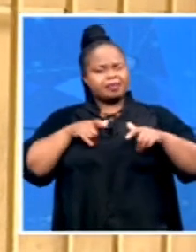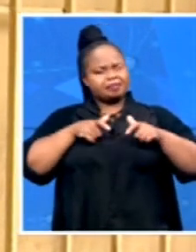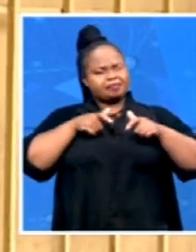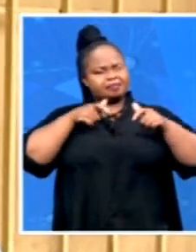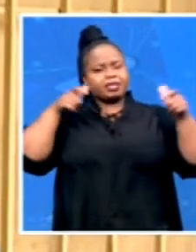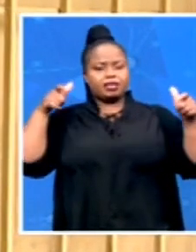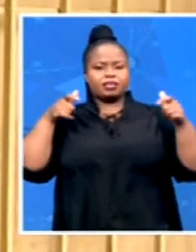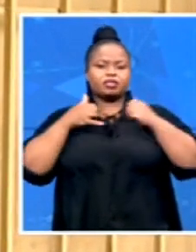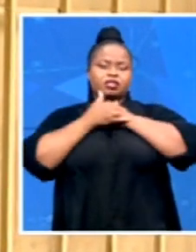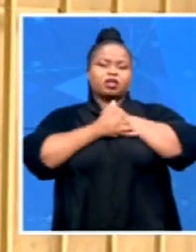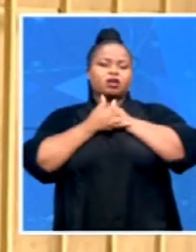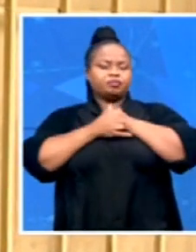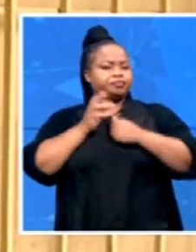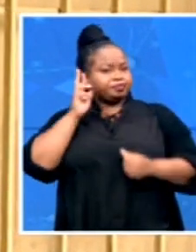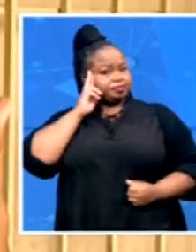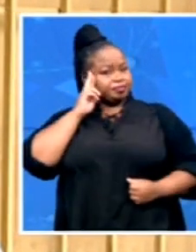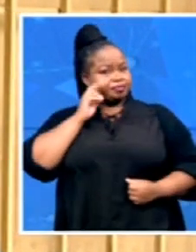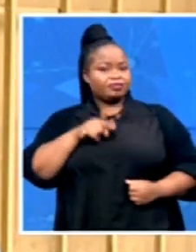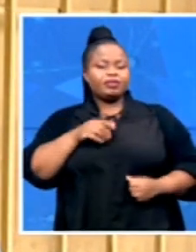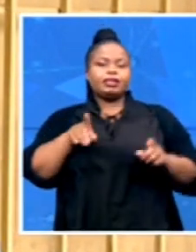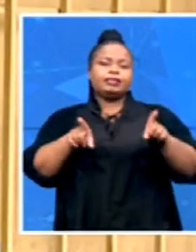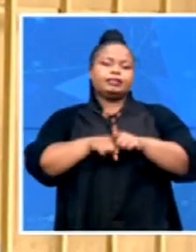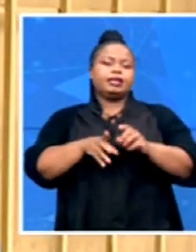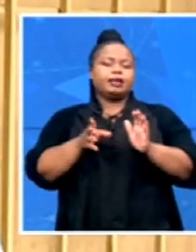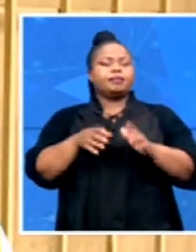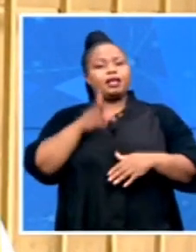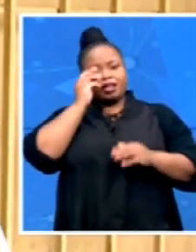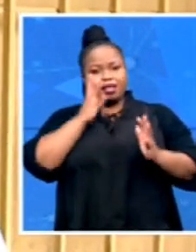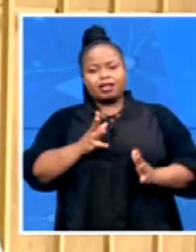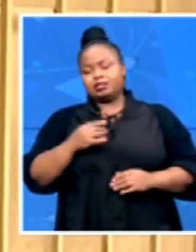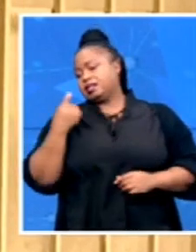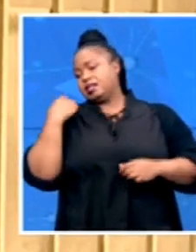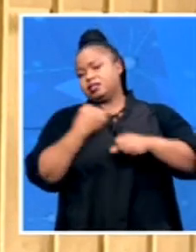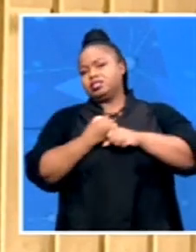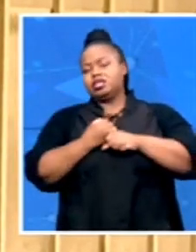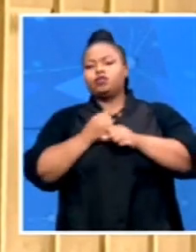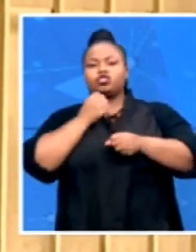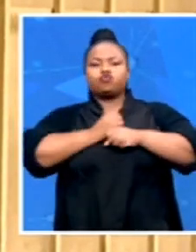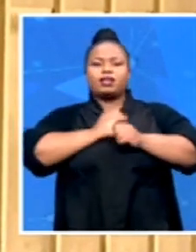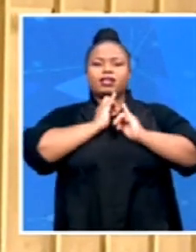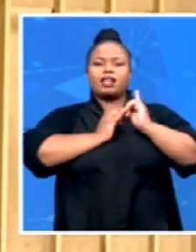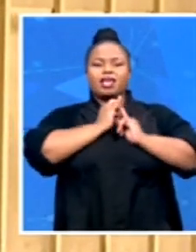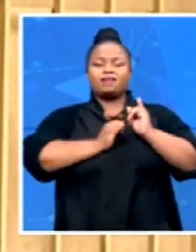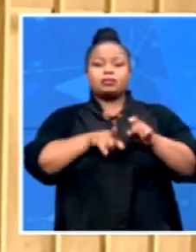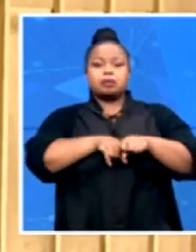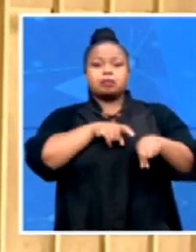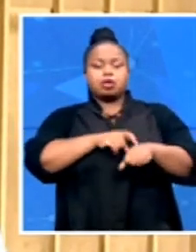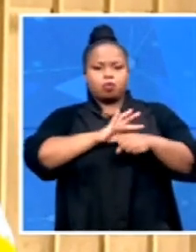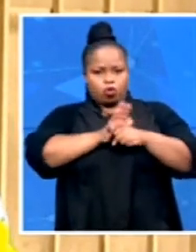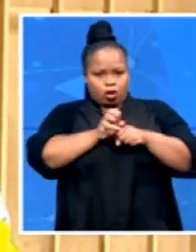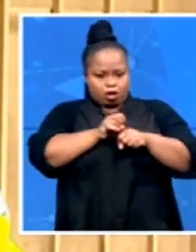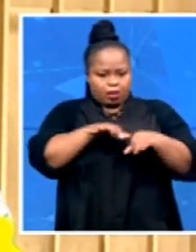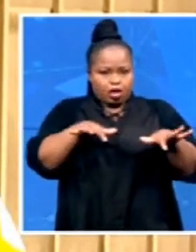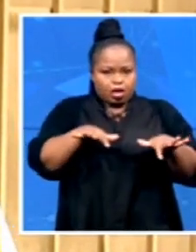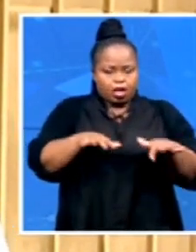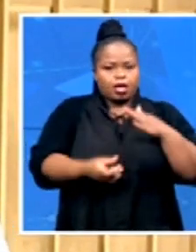same learners who, during their grade 11 year, the COVID-19 pandemic struck, so they were disrupted by the lockdown. And also, these